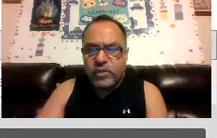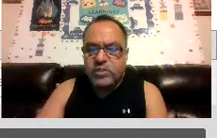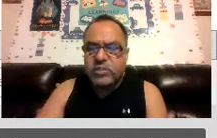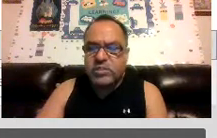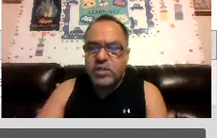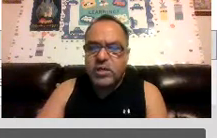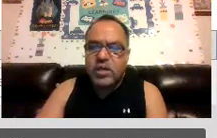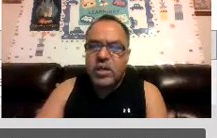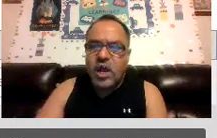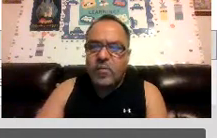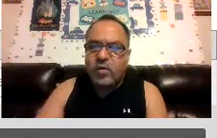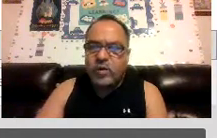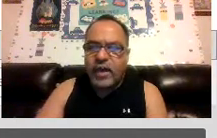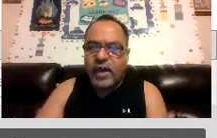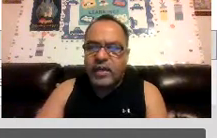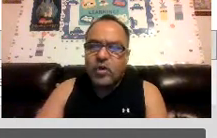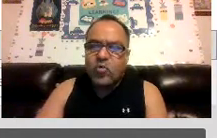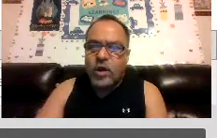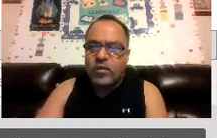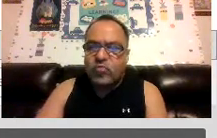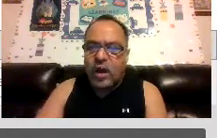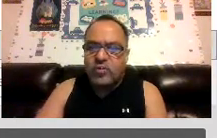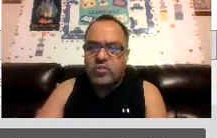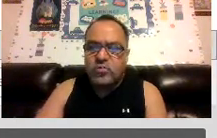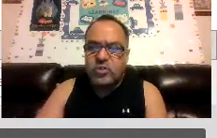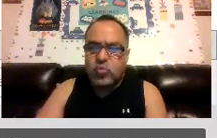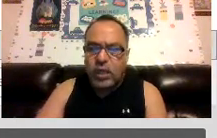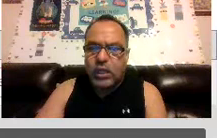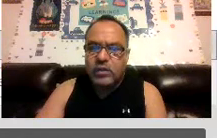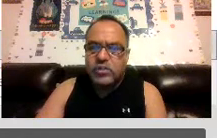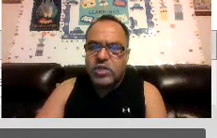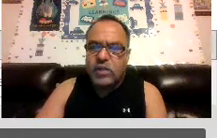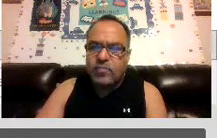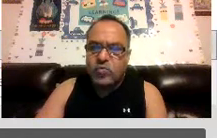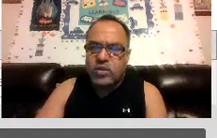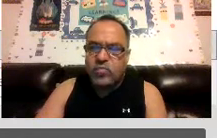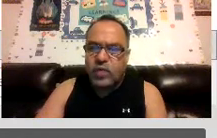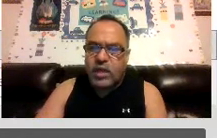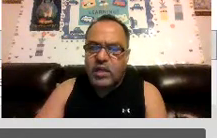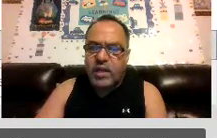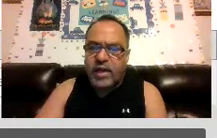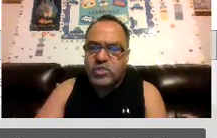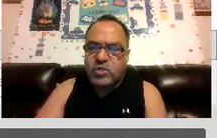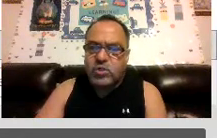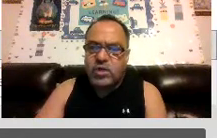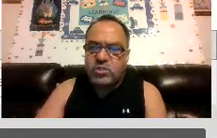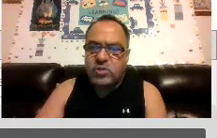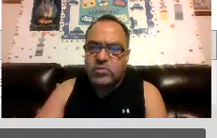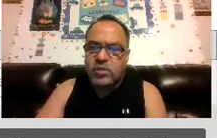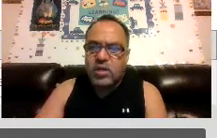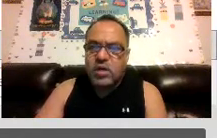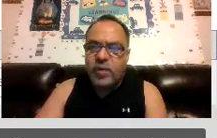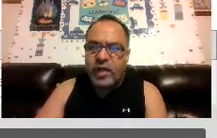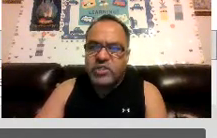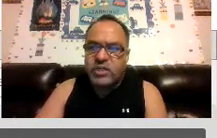both?" she said. "And how about we add where you found the stones as well?" She typed the words volcanic glass, good luck